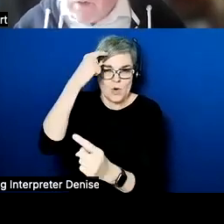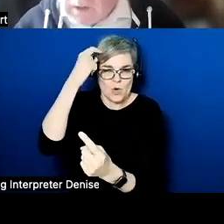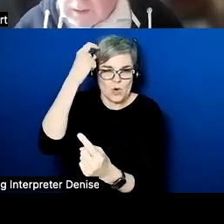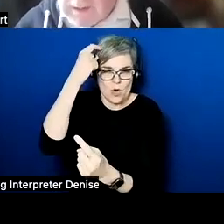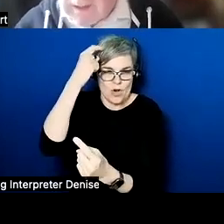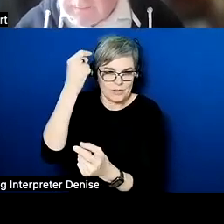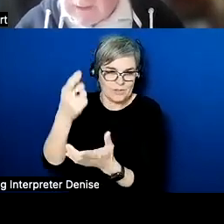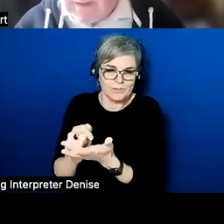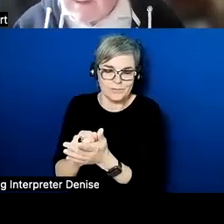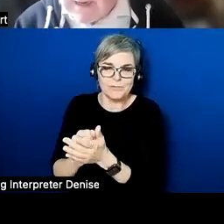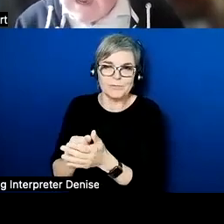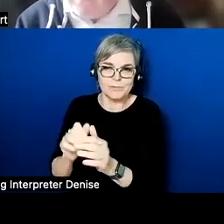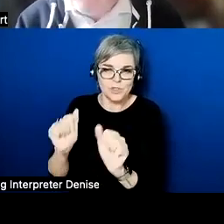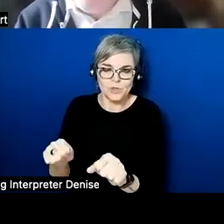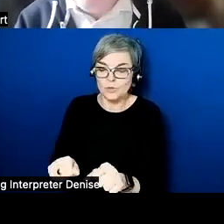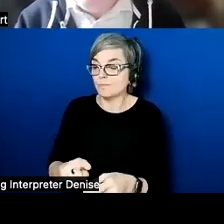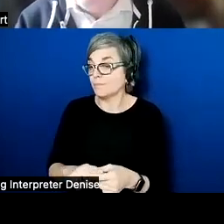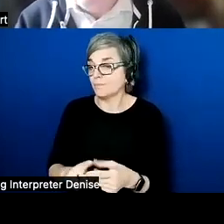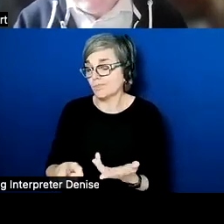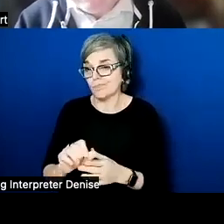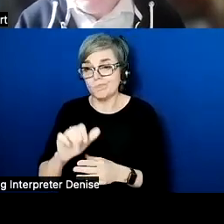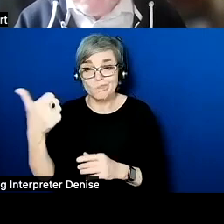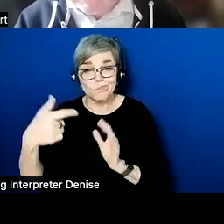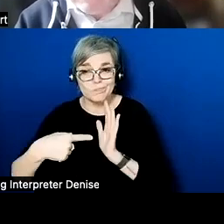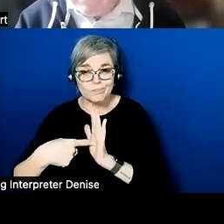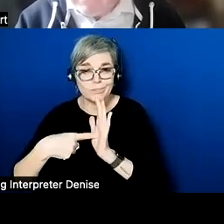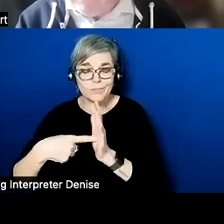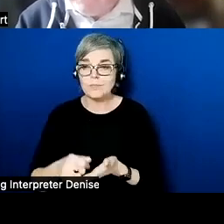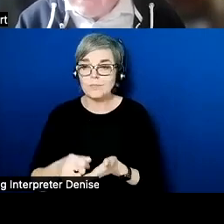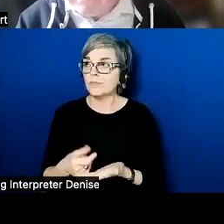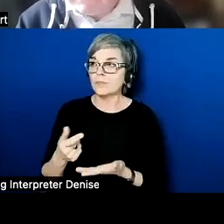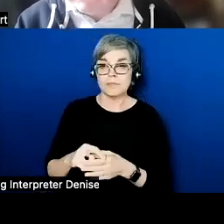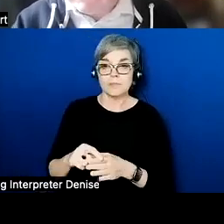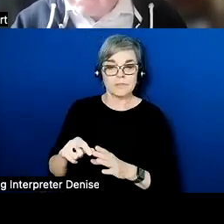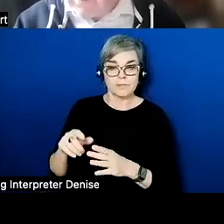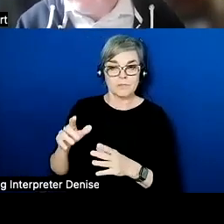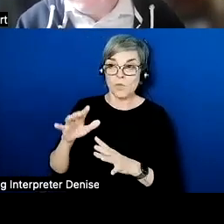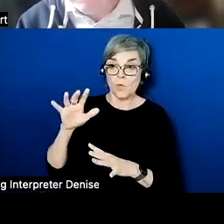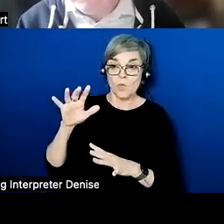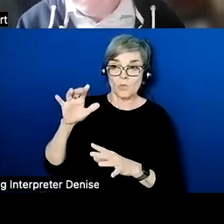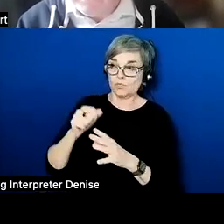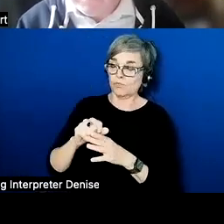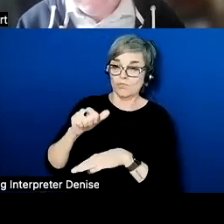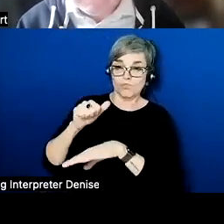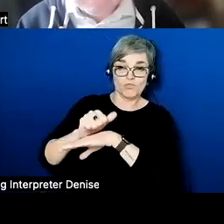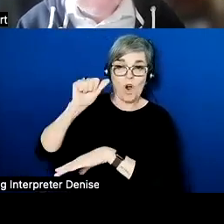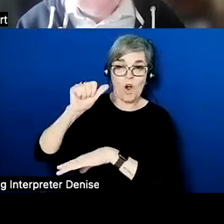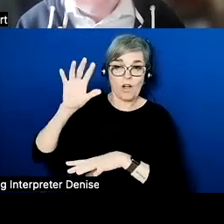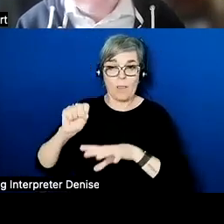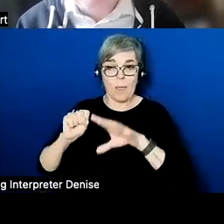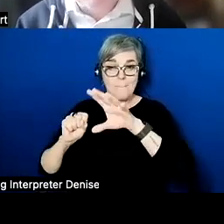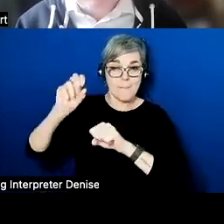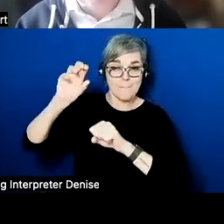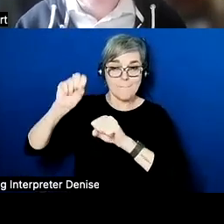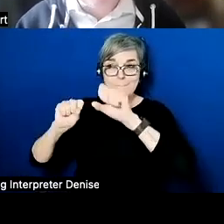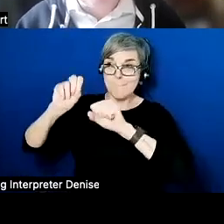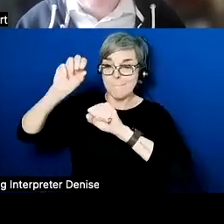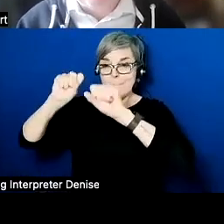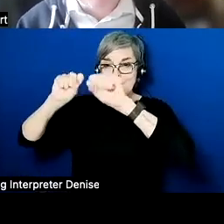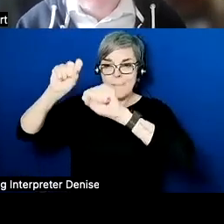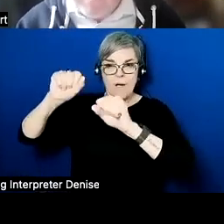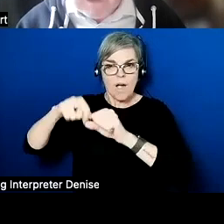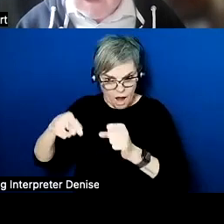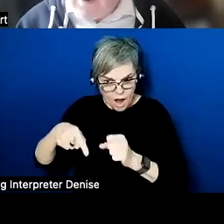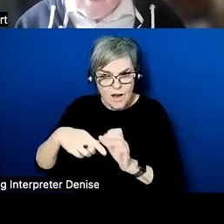or rock climbing can help reveal aspects of a person's cognitive abilities. It gives examples of